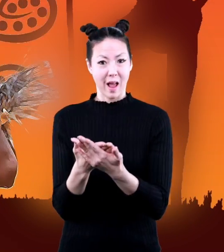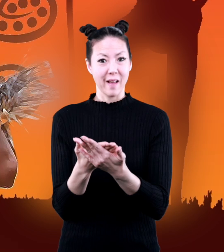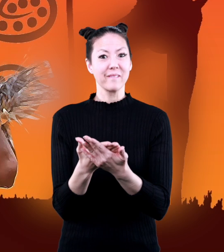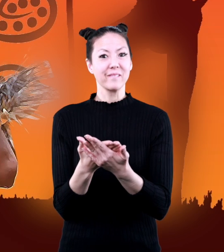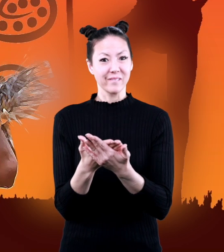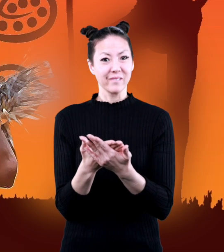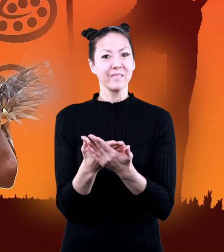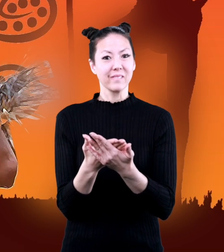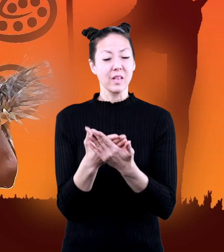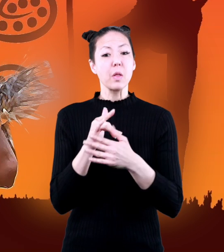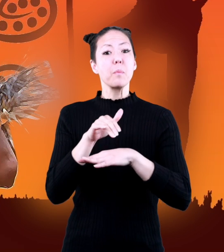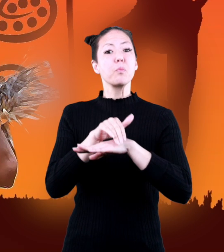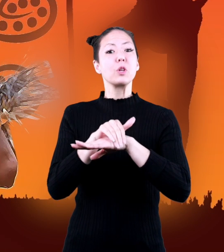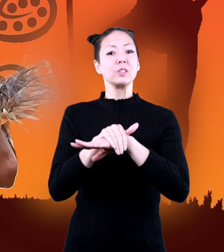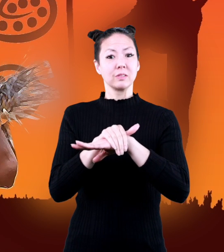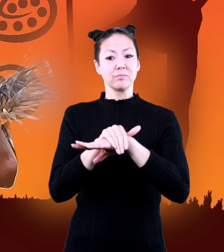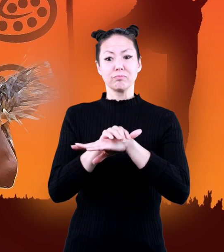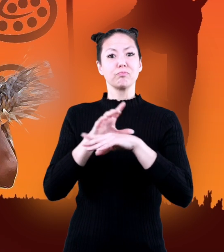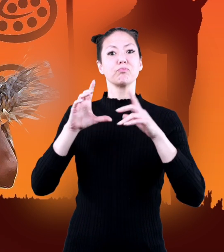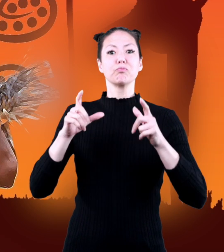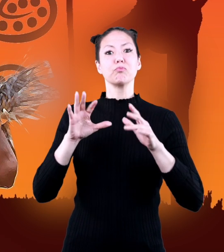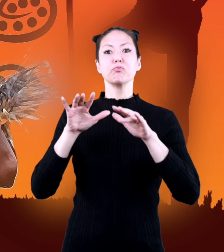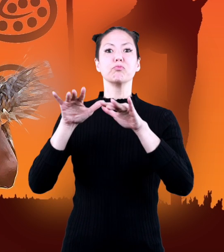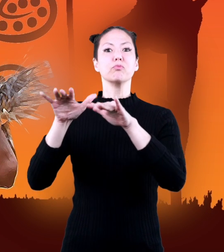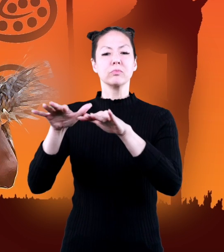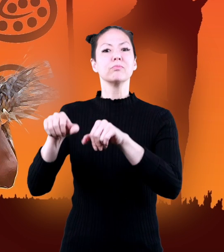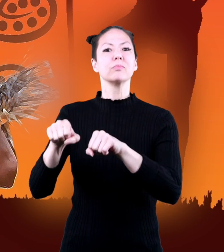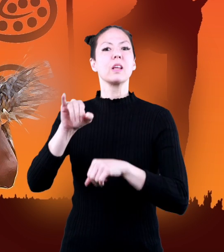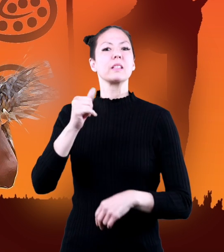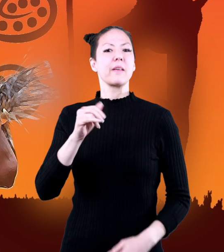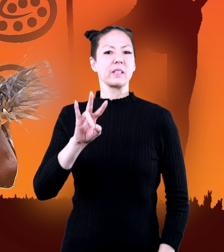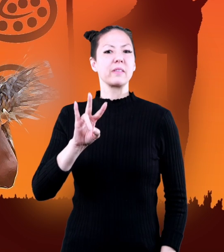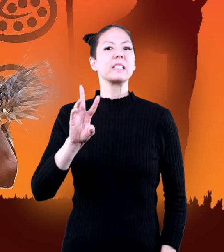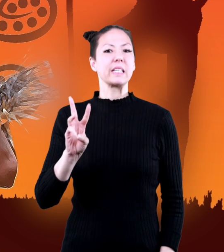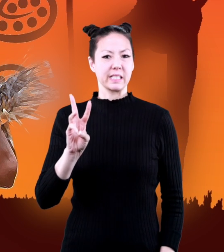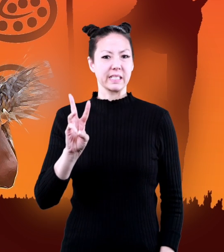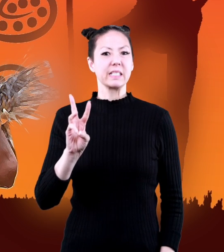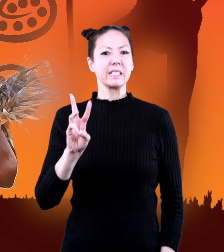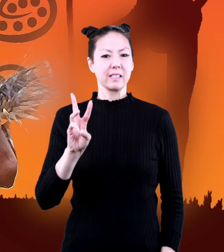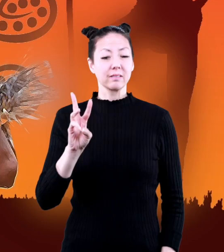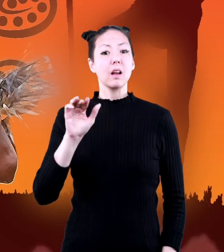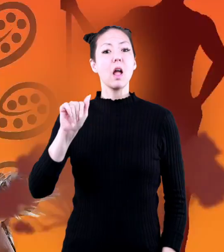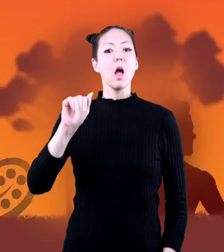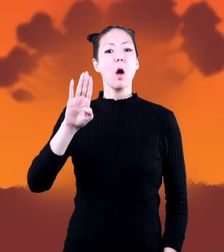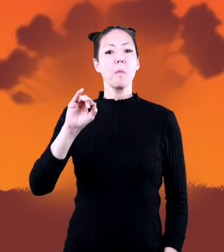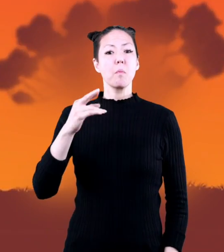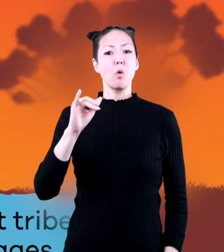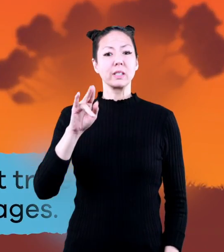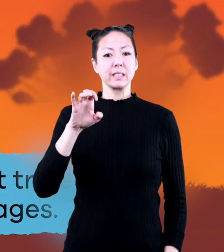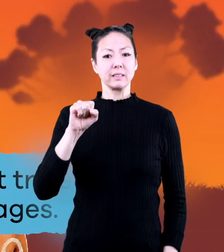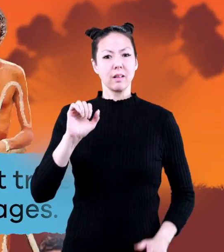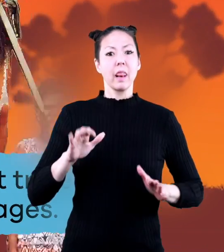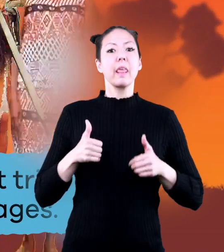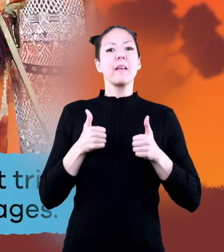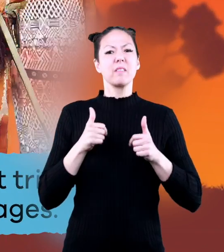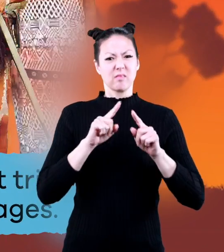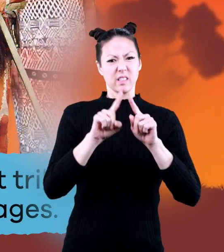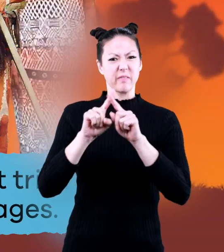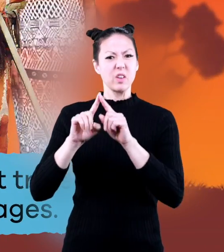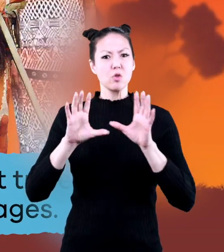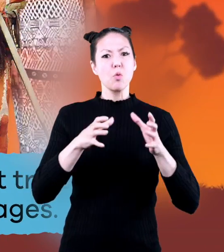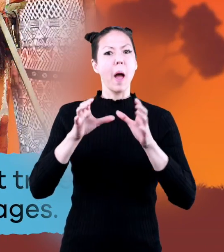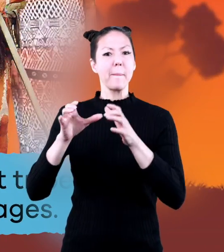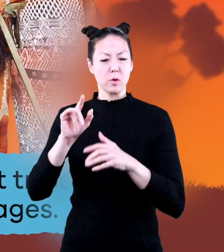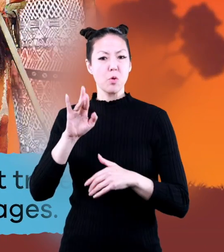60,000 years before the arrival of British settlers in 1776. The Aborigines lived